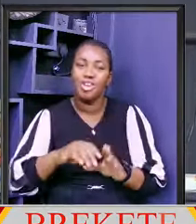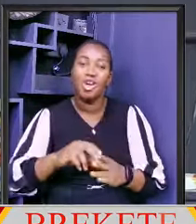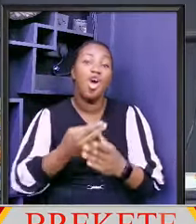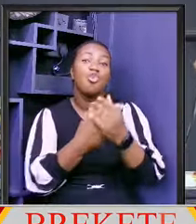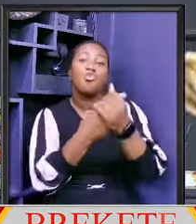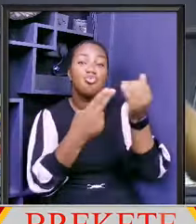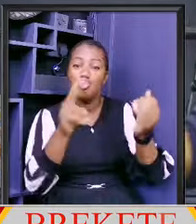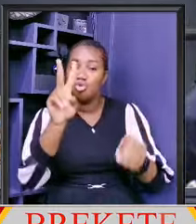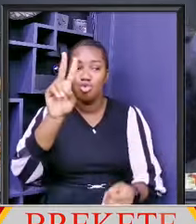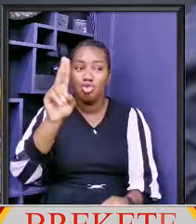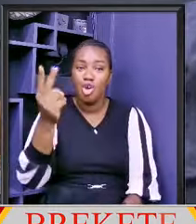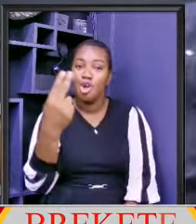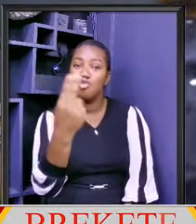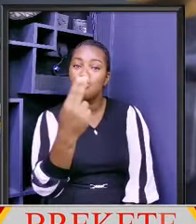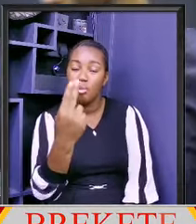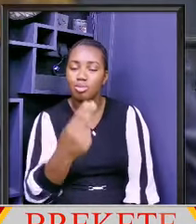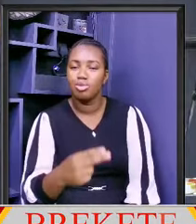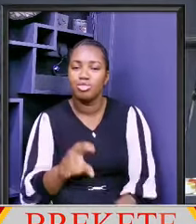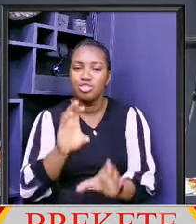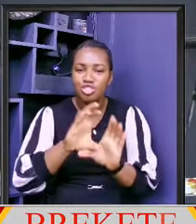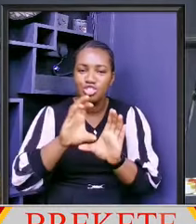You look for trouble.